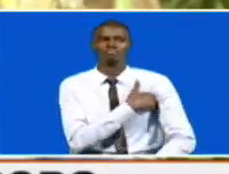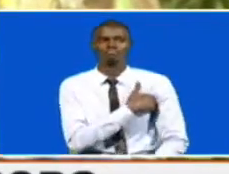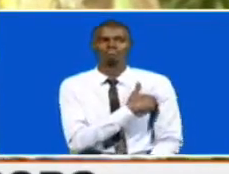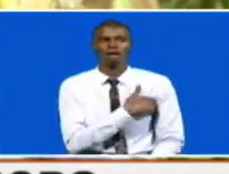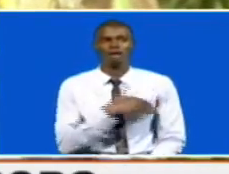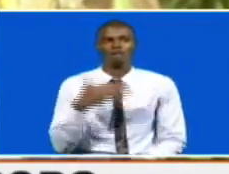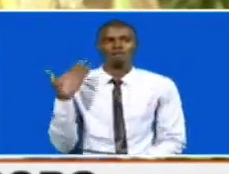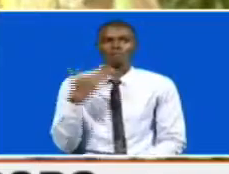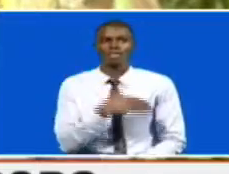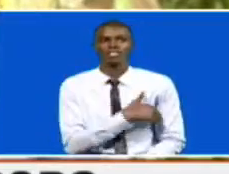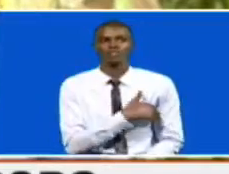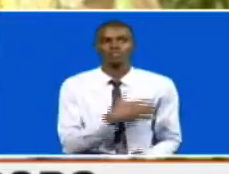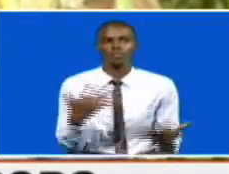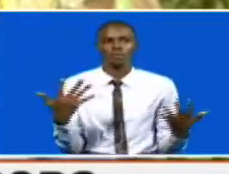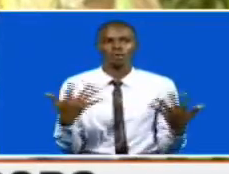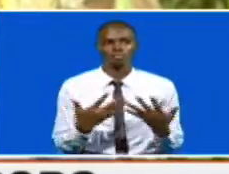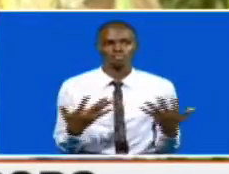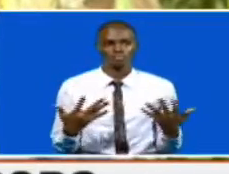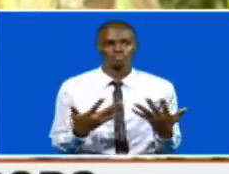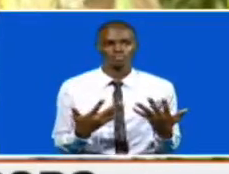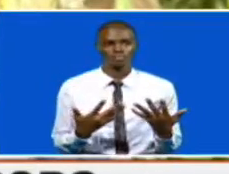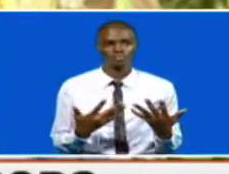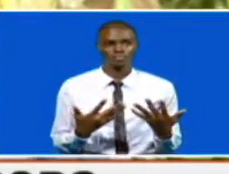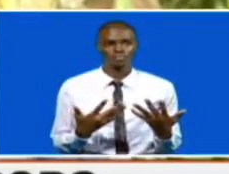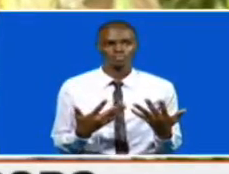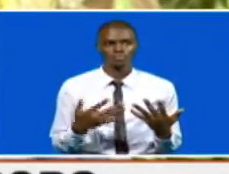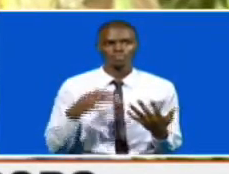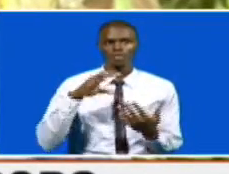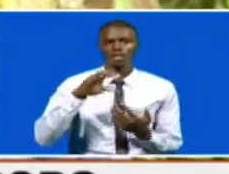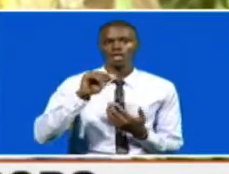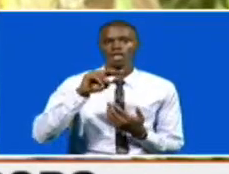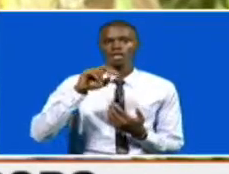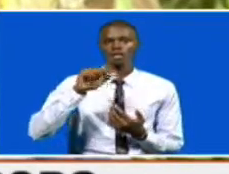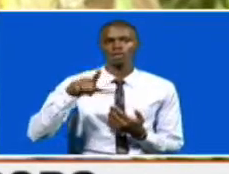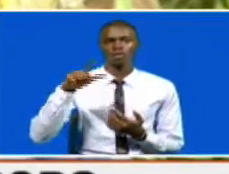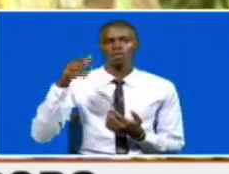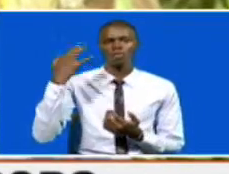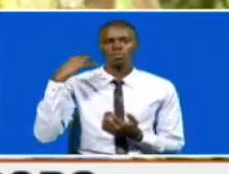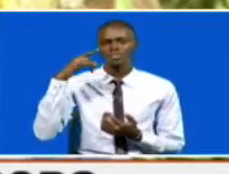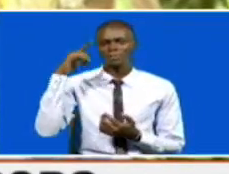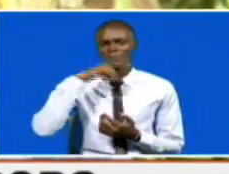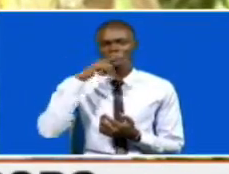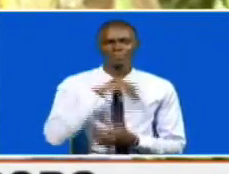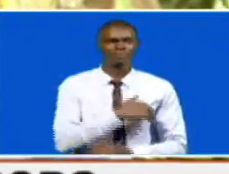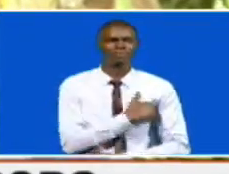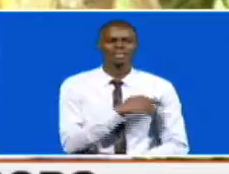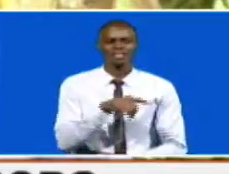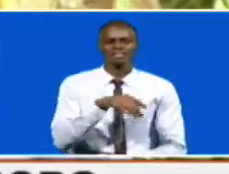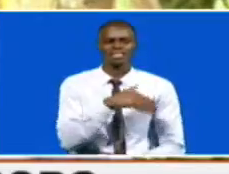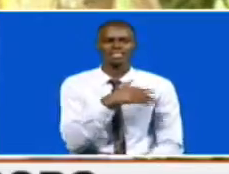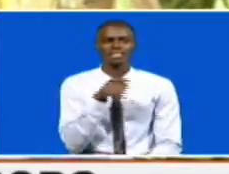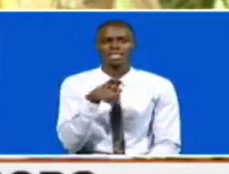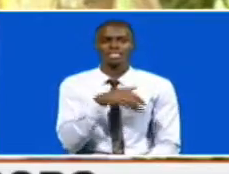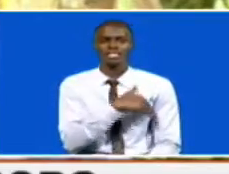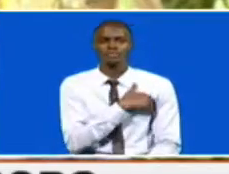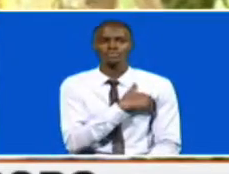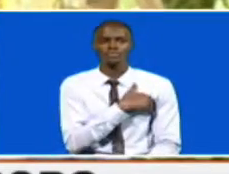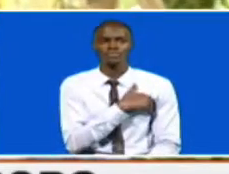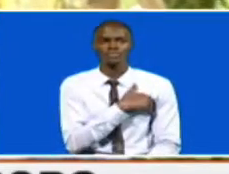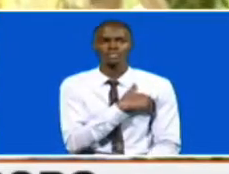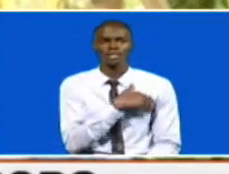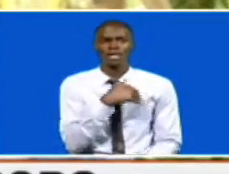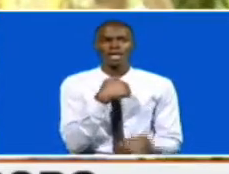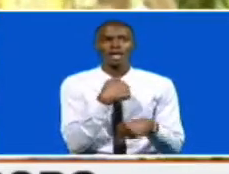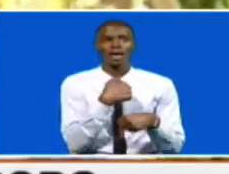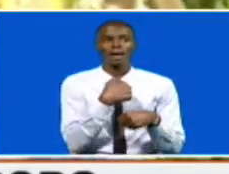chief, called Odera Kango. Odera Kango was a very harsh chief, and this chief made the